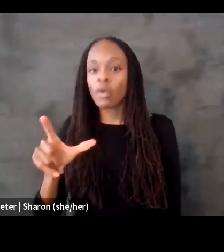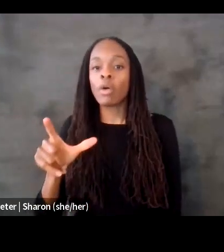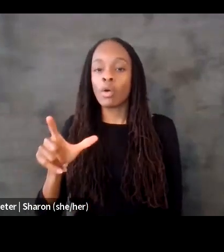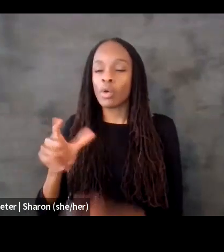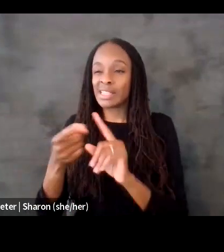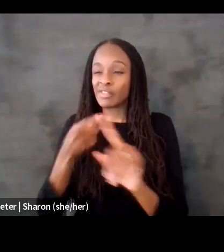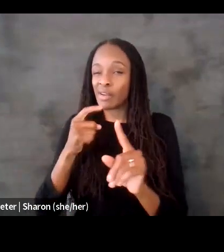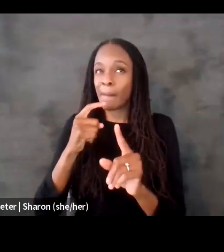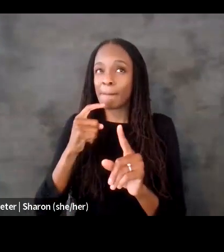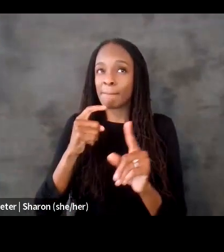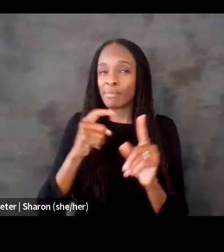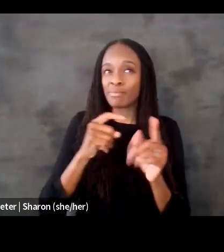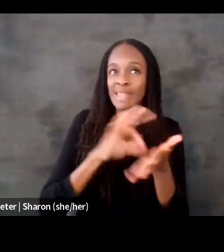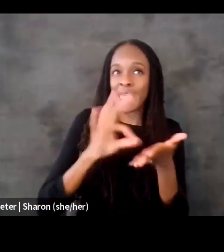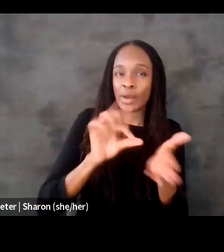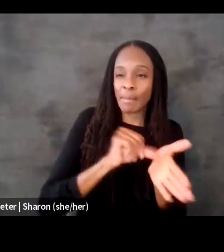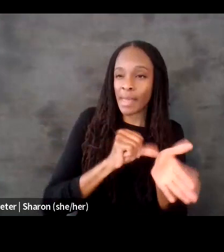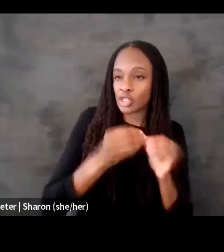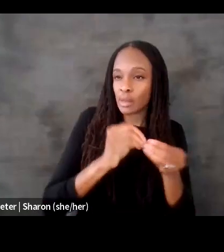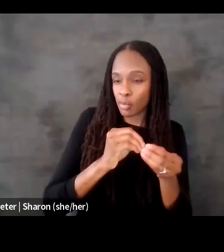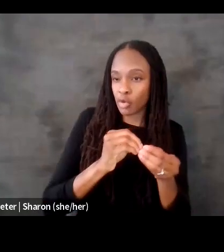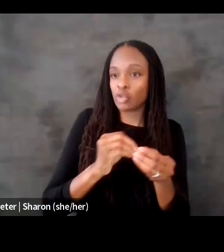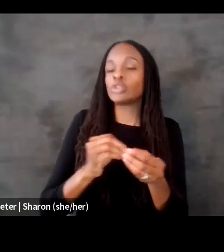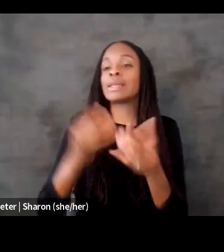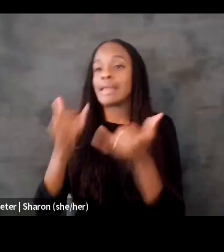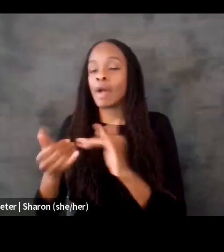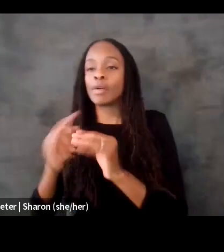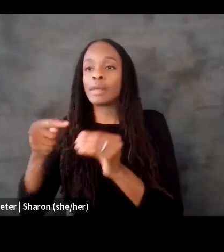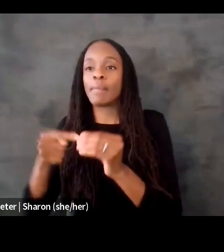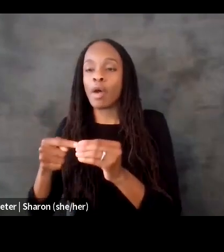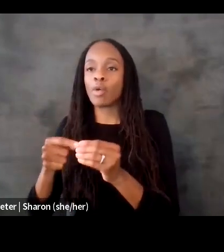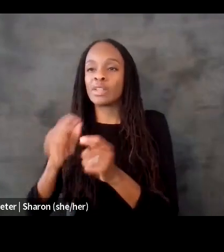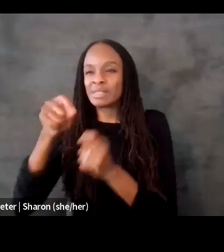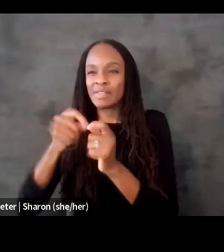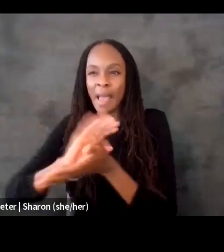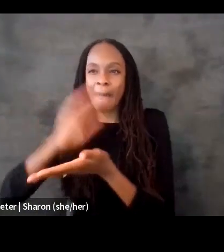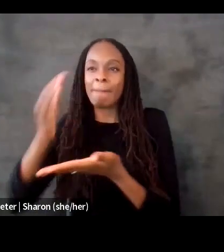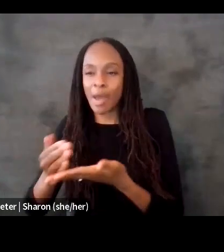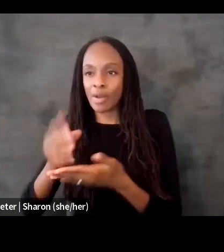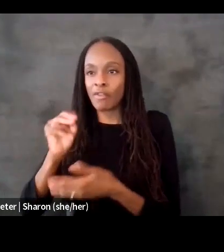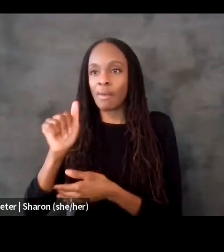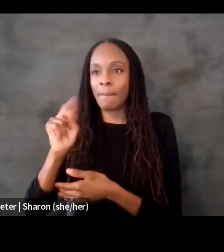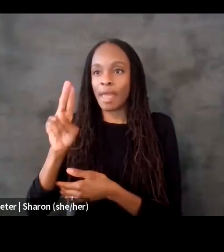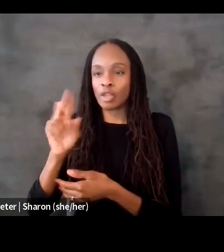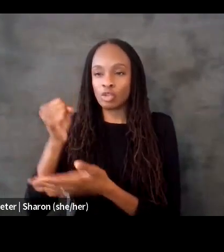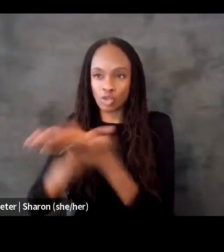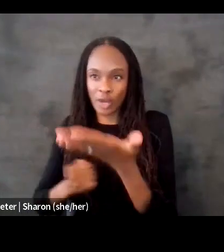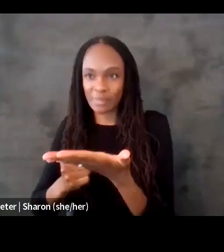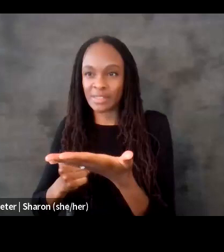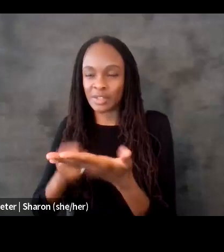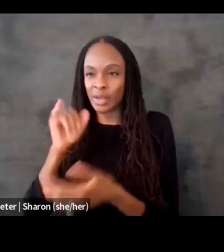page numbers to just having like a certain number of manuscripts per issue, especially with things moving online. And so it allows for